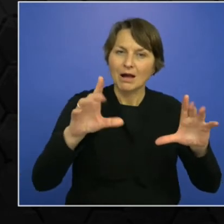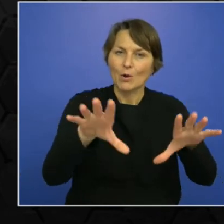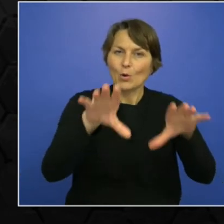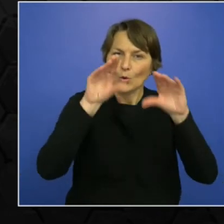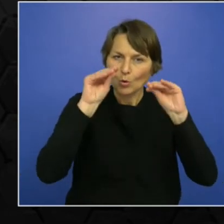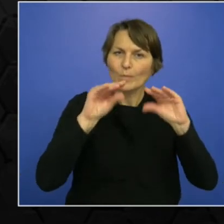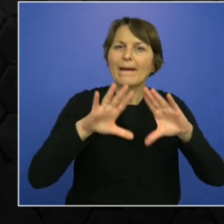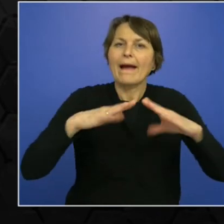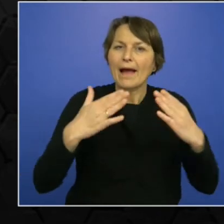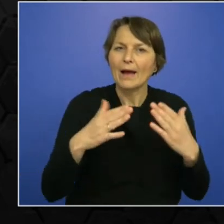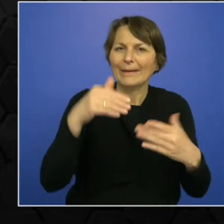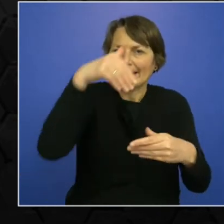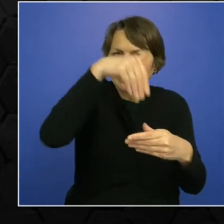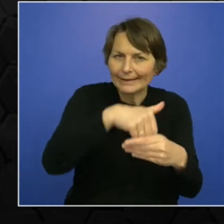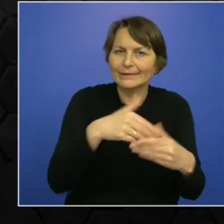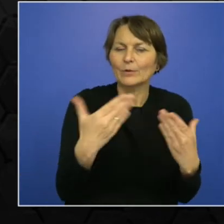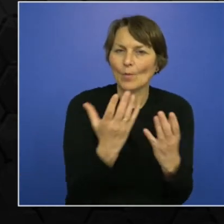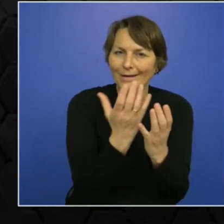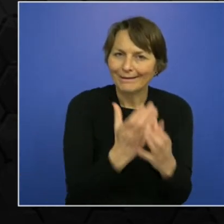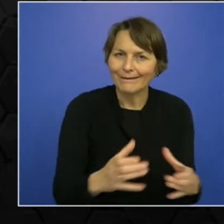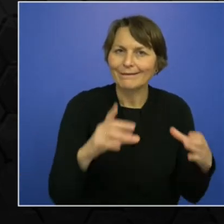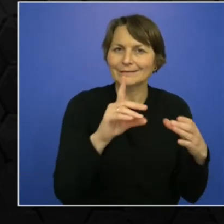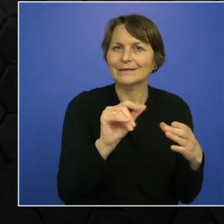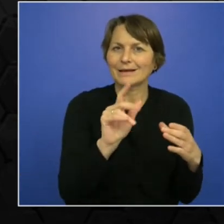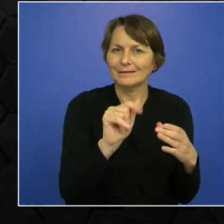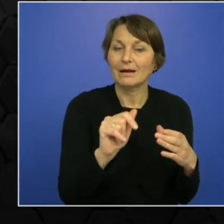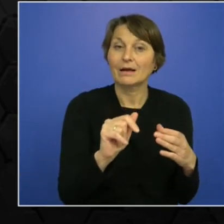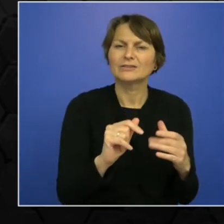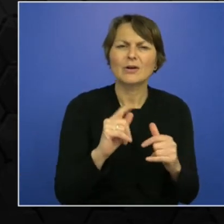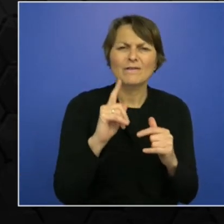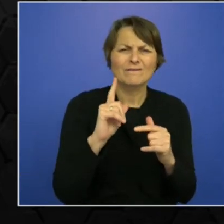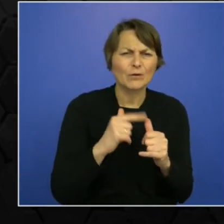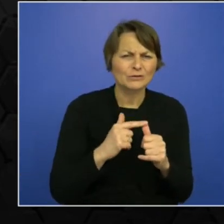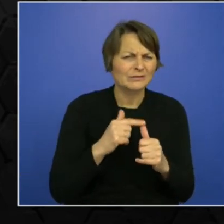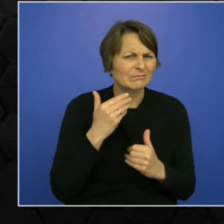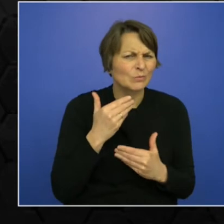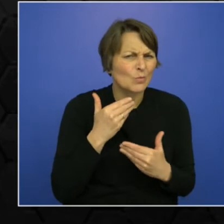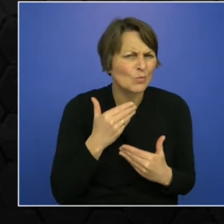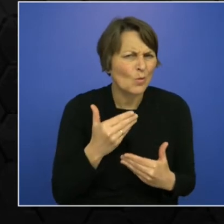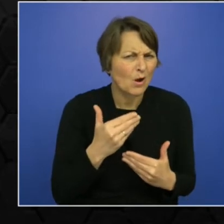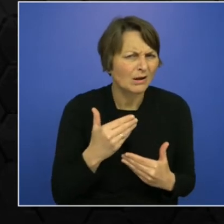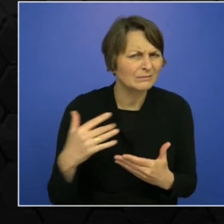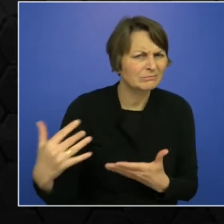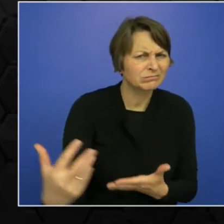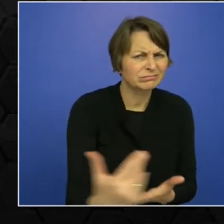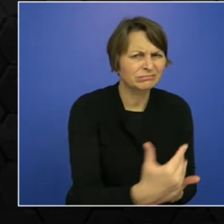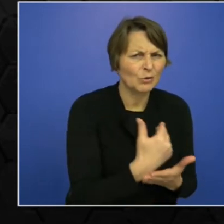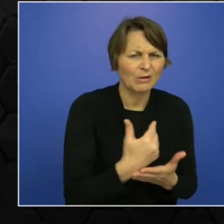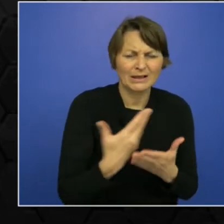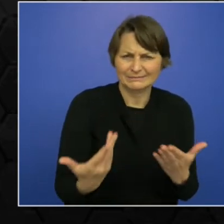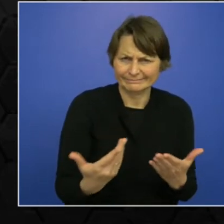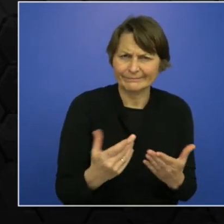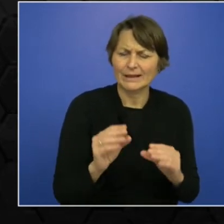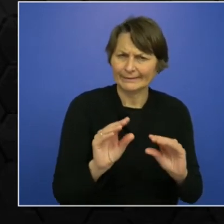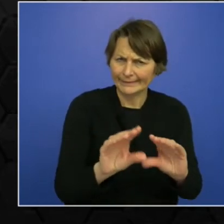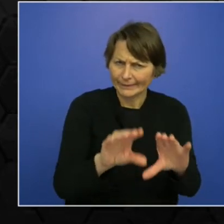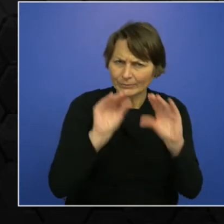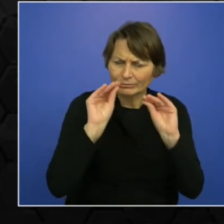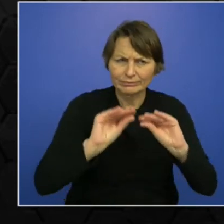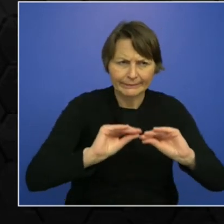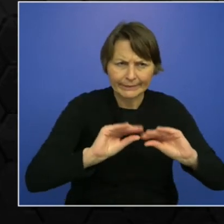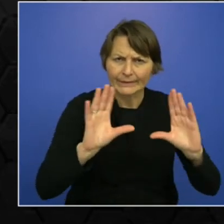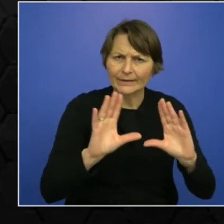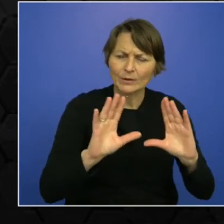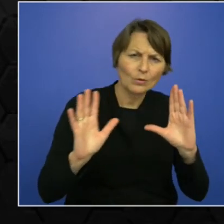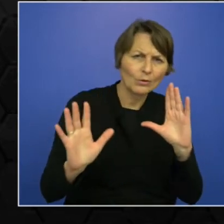are collecting at the beginning, we needed to see what kind of data we're collecting. Does it make any sense? Because we do not want to fall into